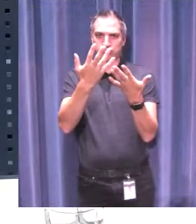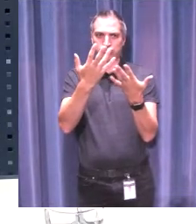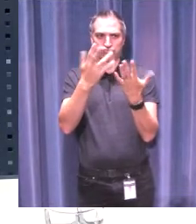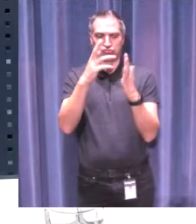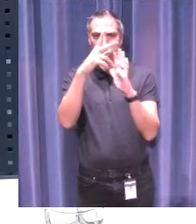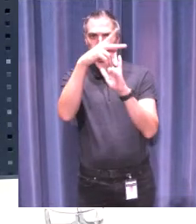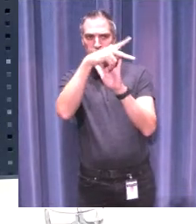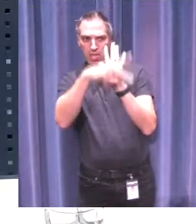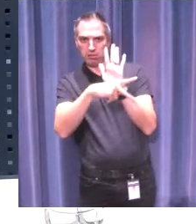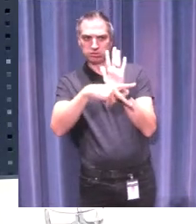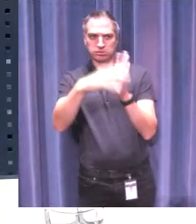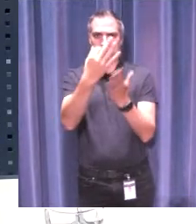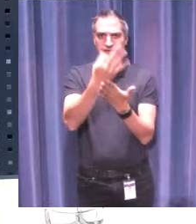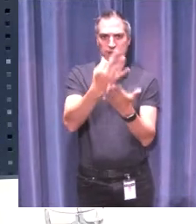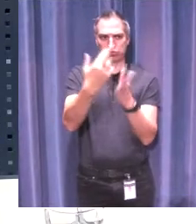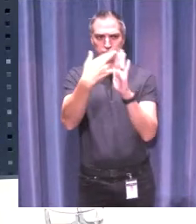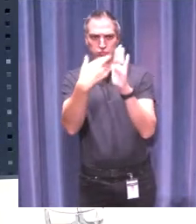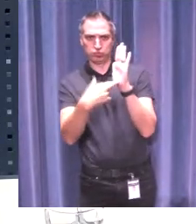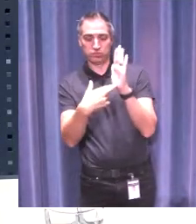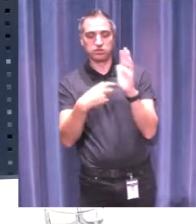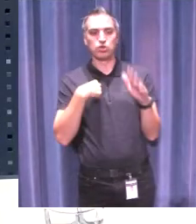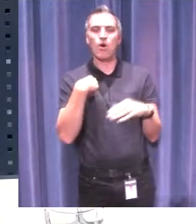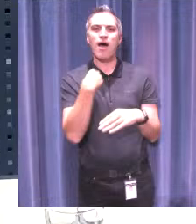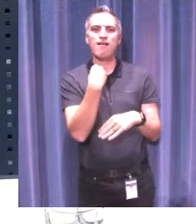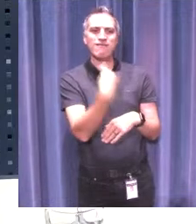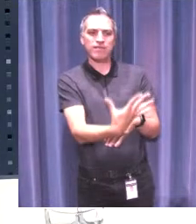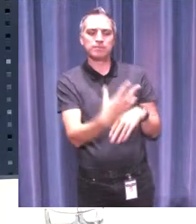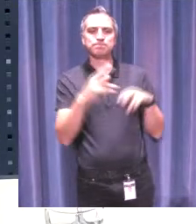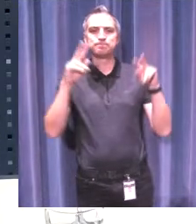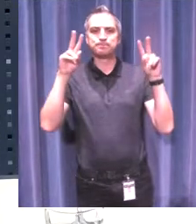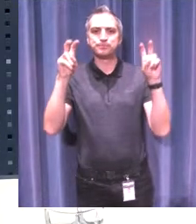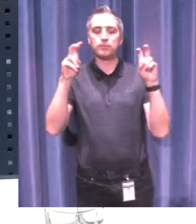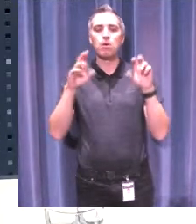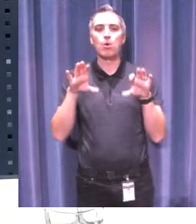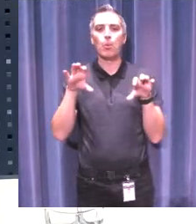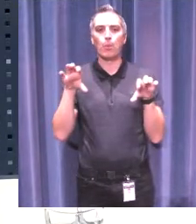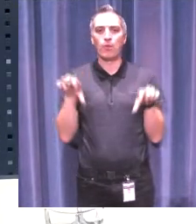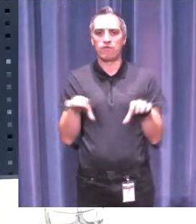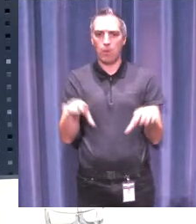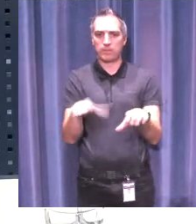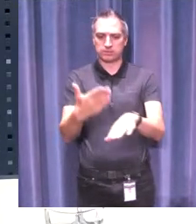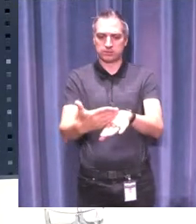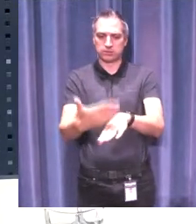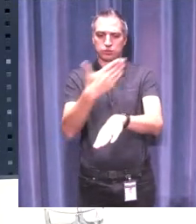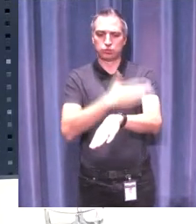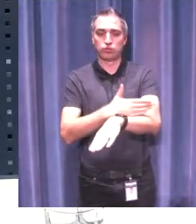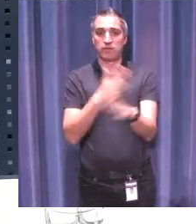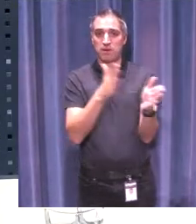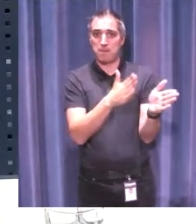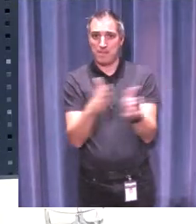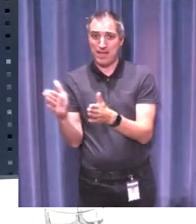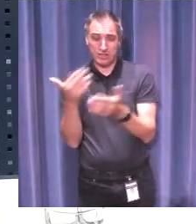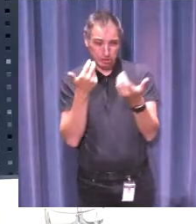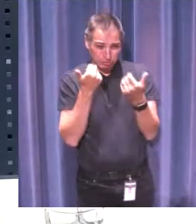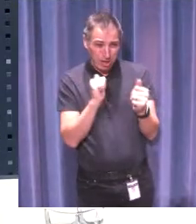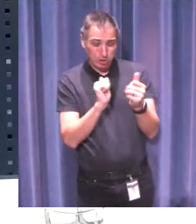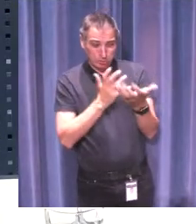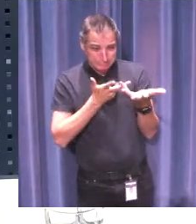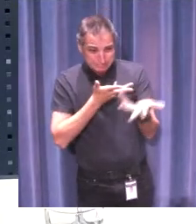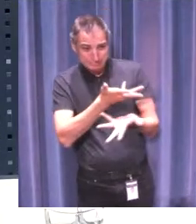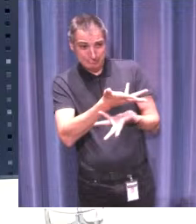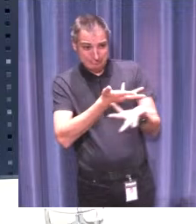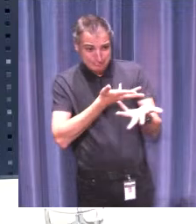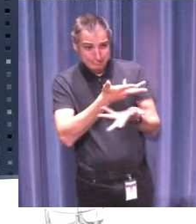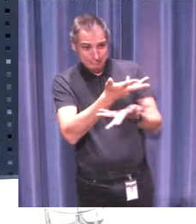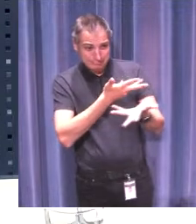I placed him on a performance improvement plan and worked diligently with him over a